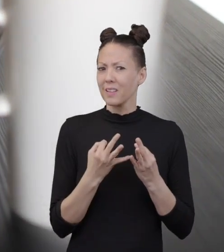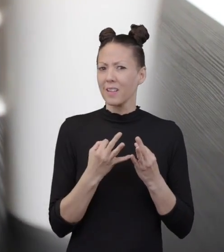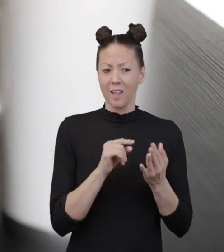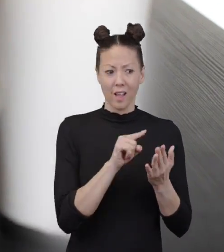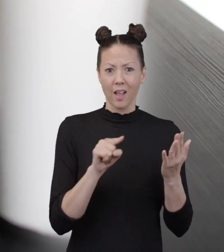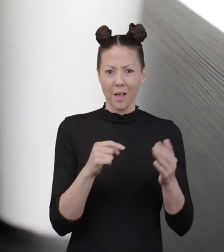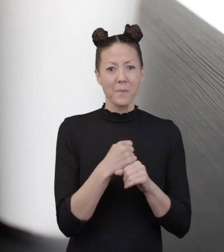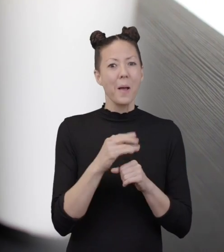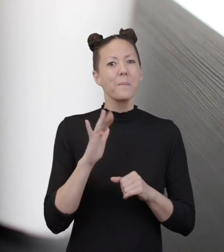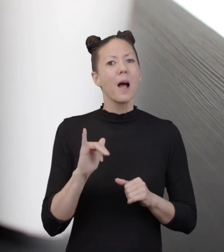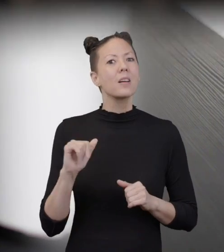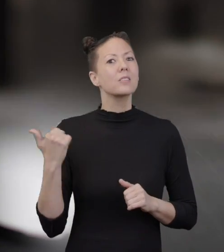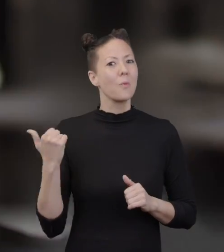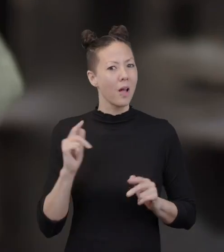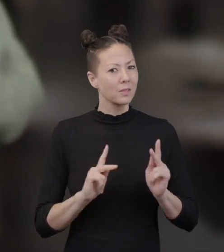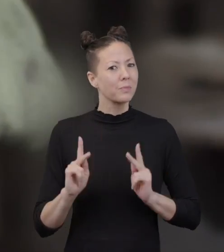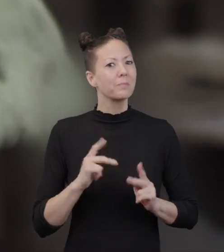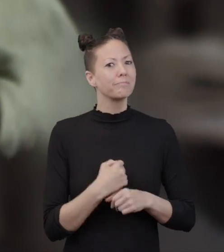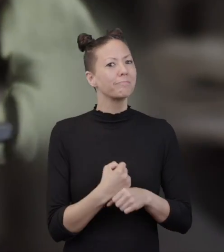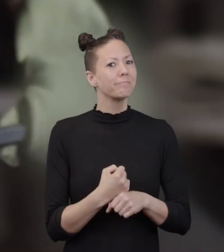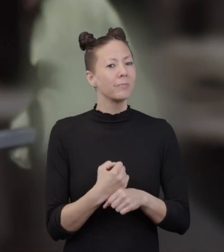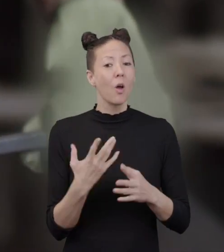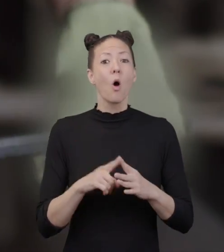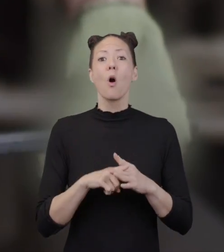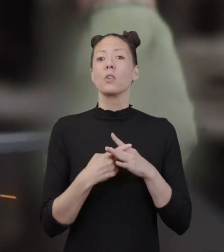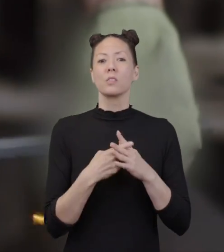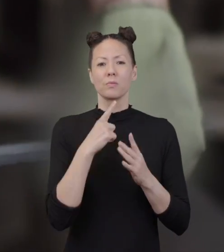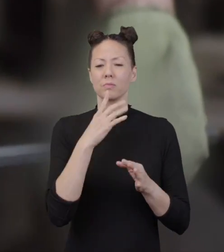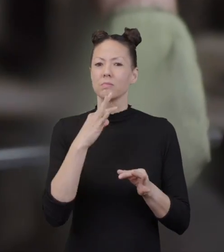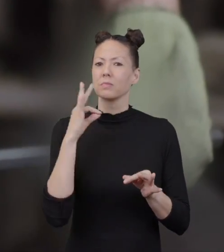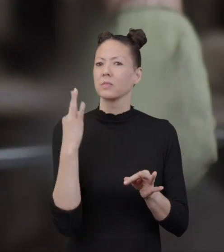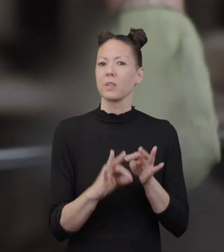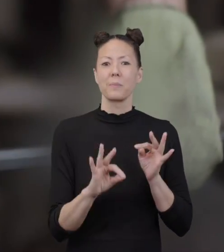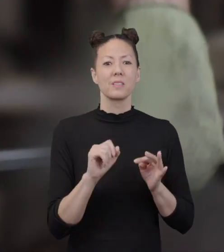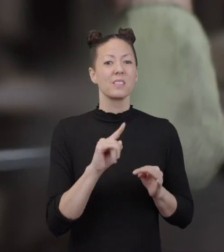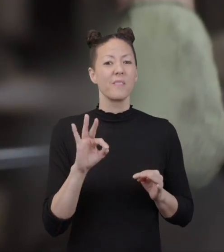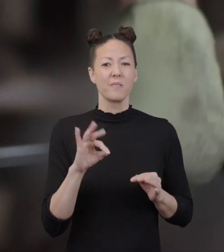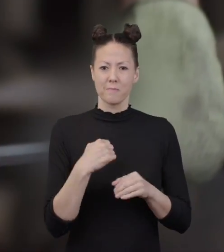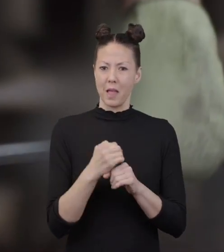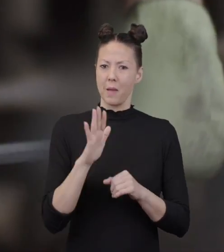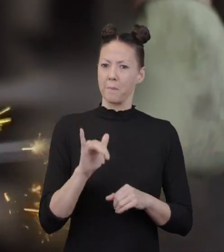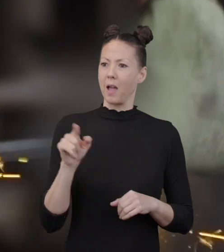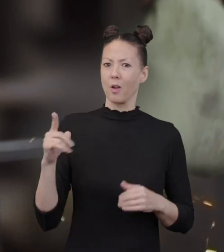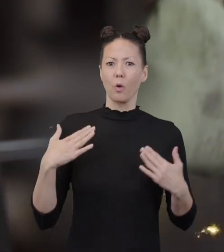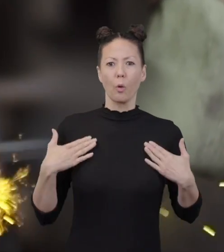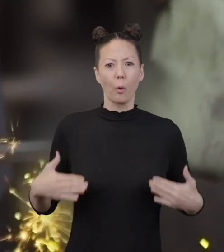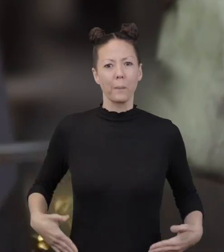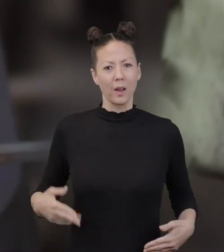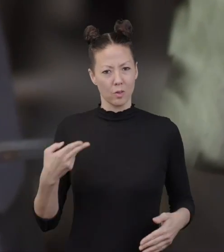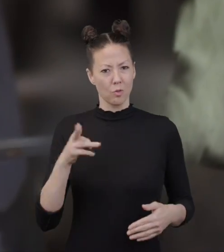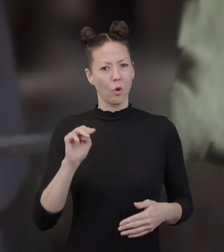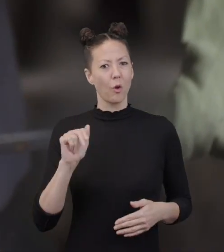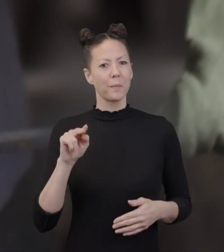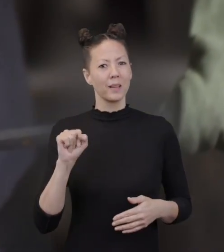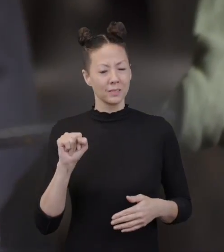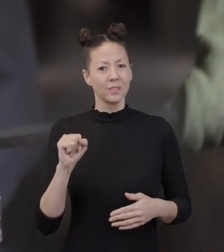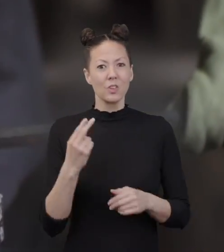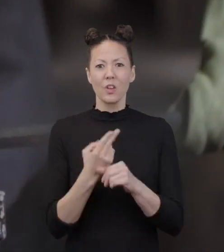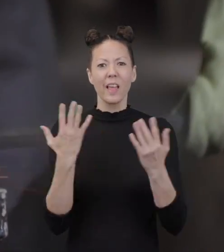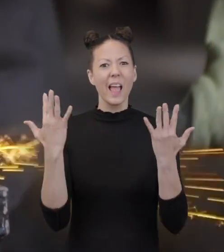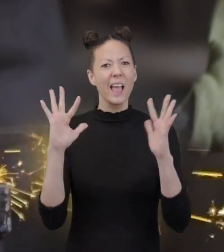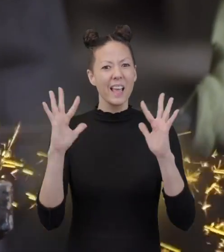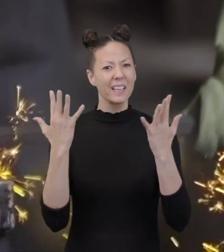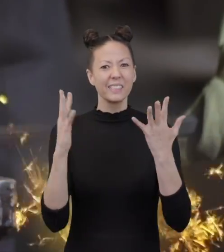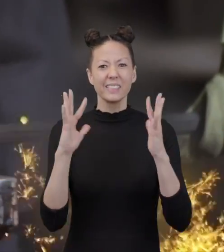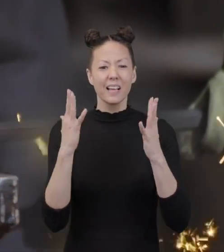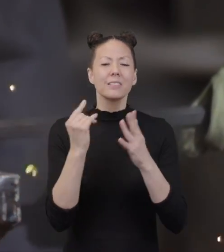made by someone, somehow. Originally, even the simplest stuff was made by humans, using only their